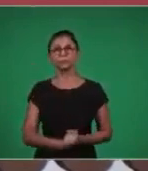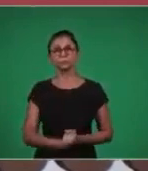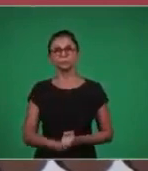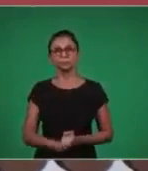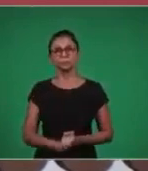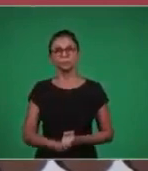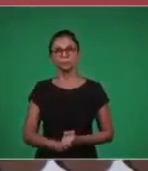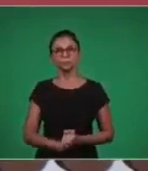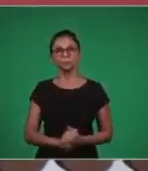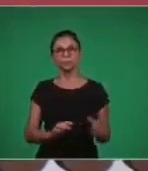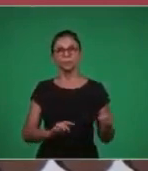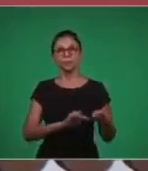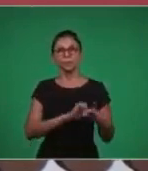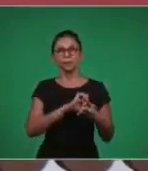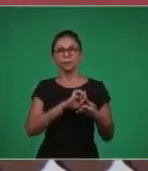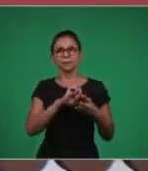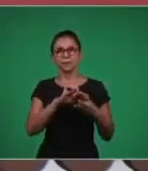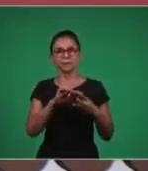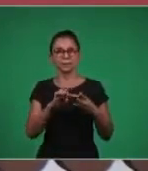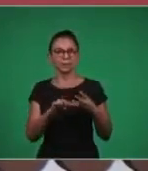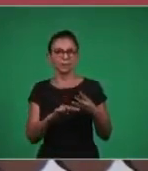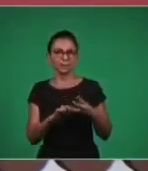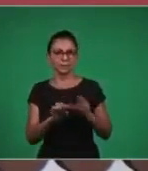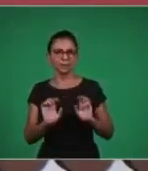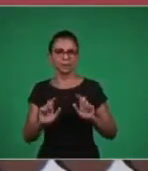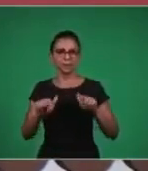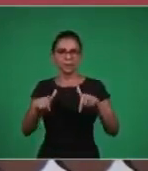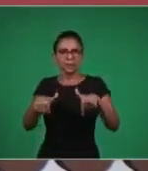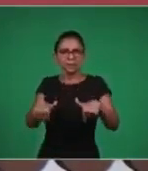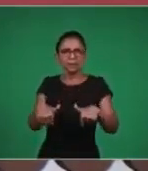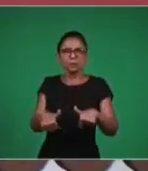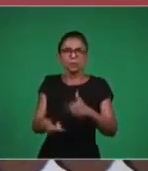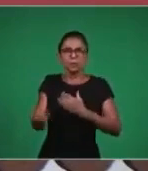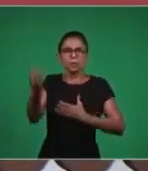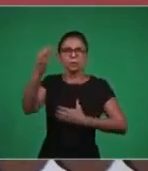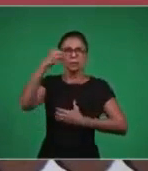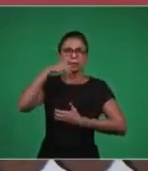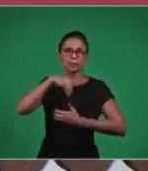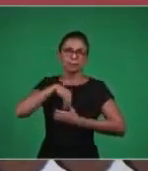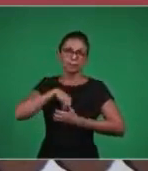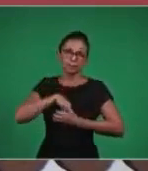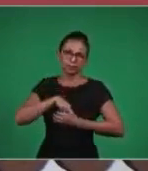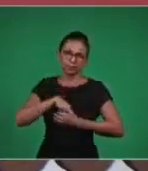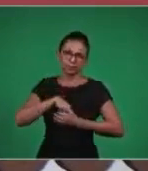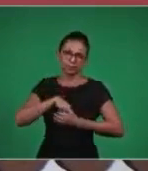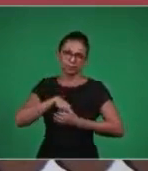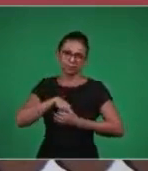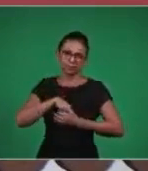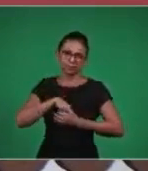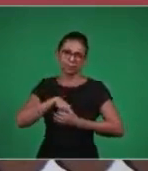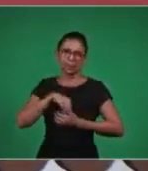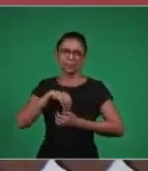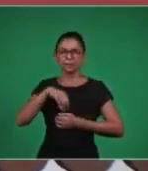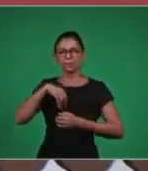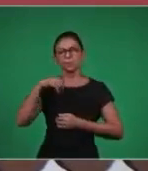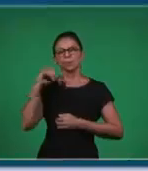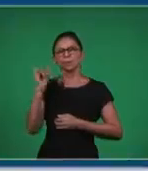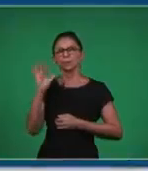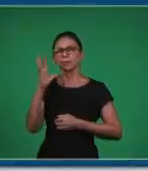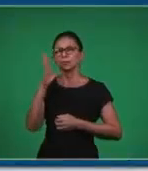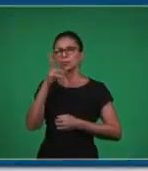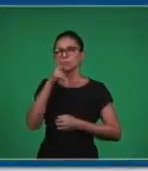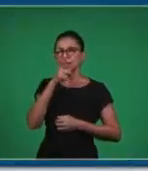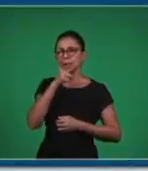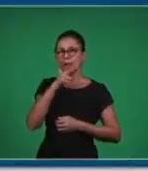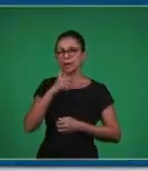executive functions that developed in the life of the children in a very slow way. In